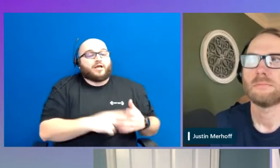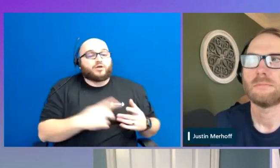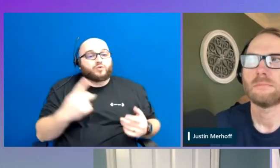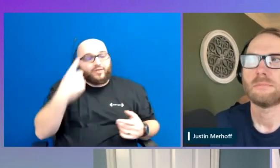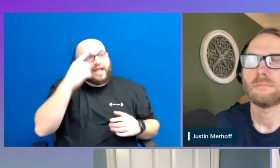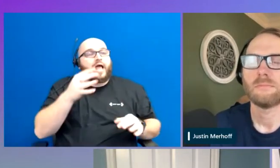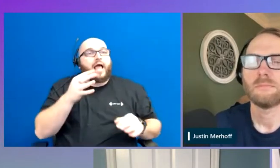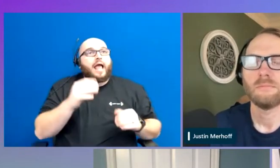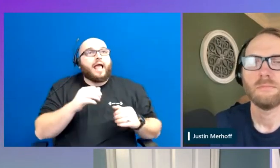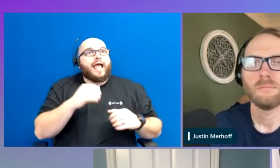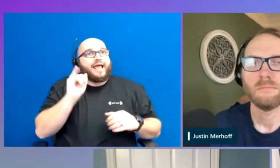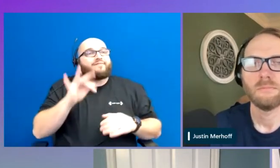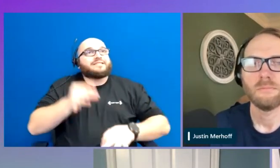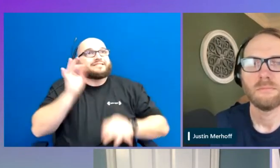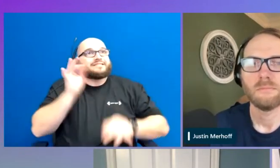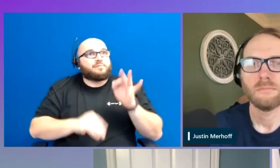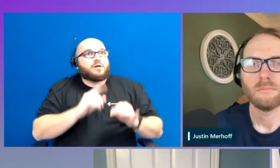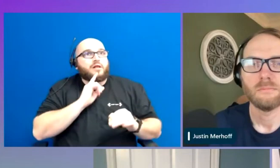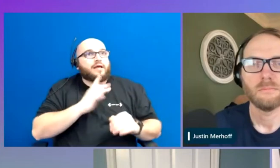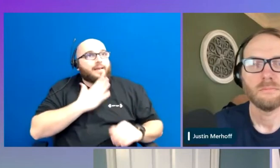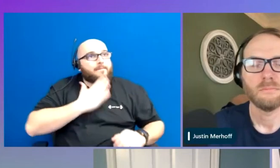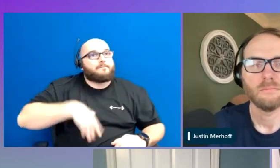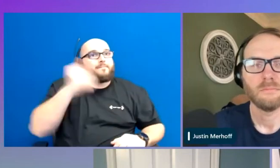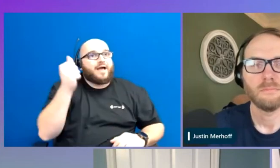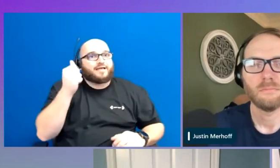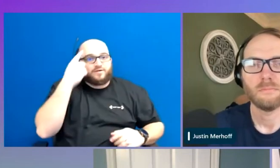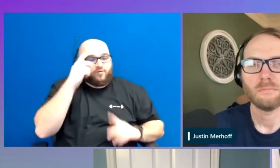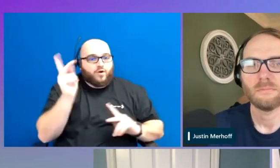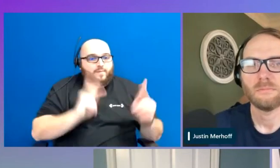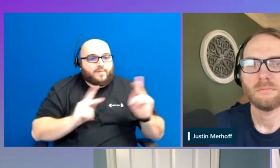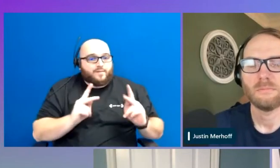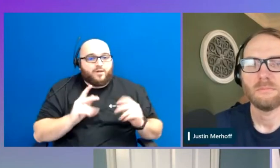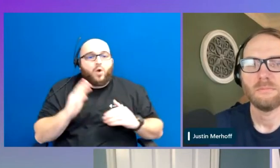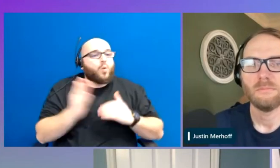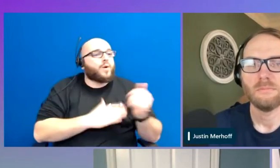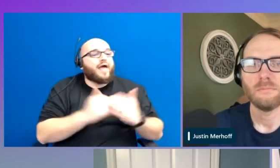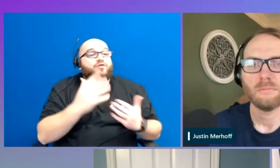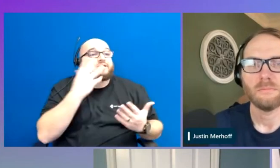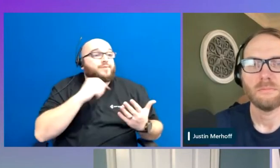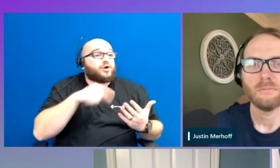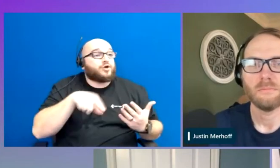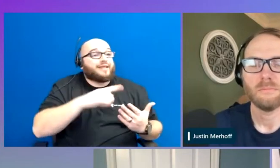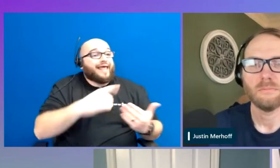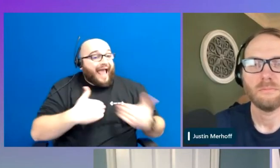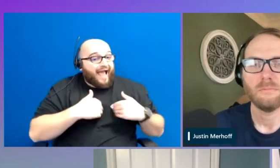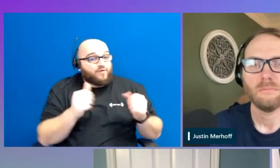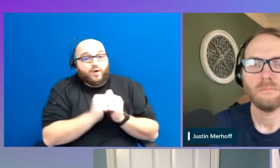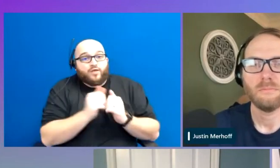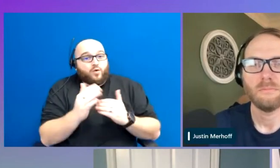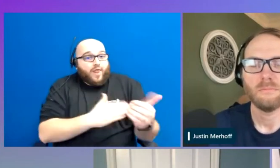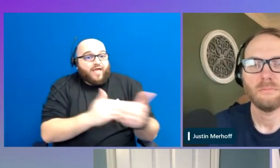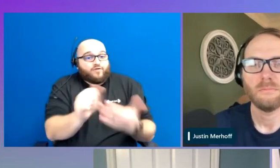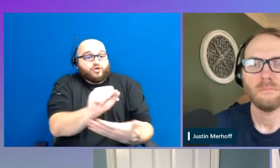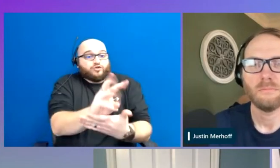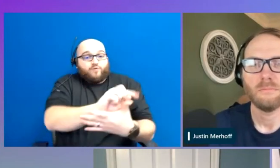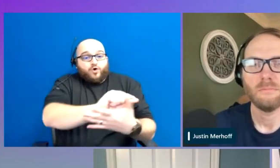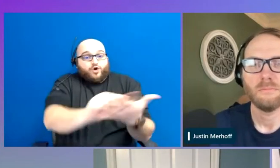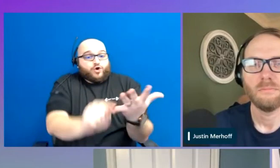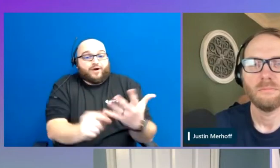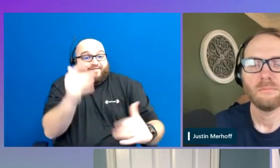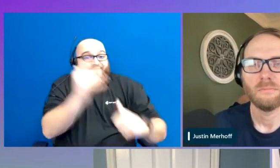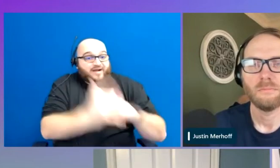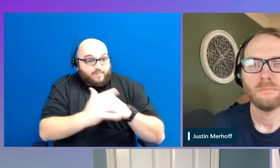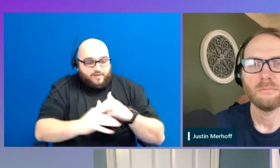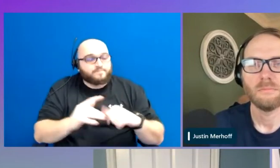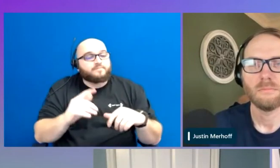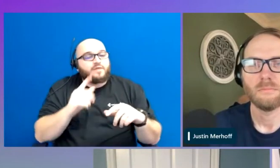is best for people no matter the experience they have with the software, or their abilities,